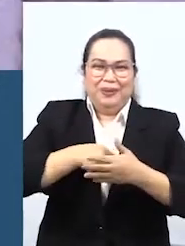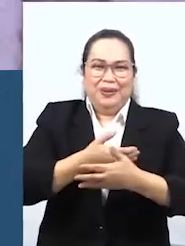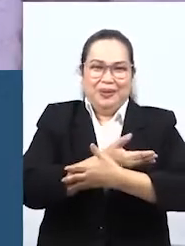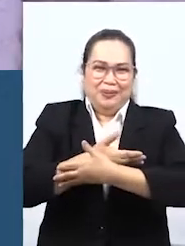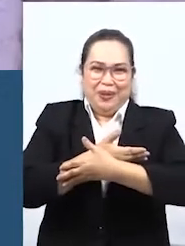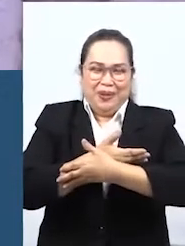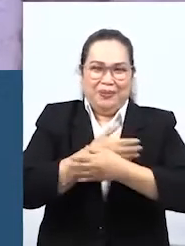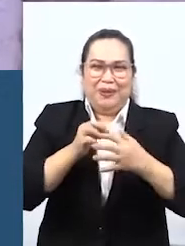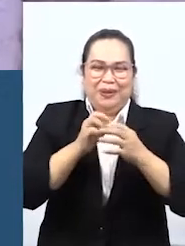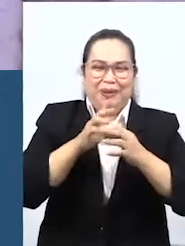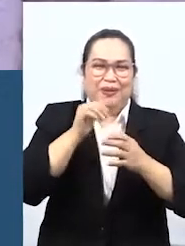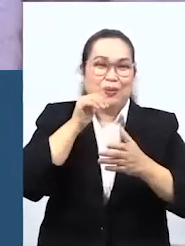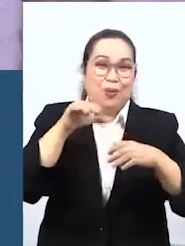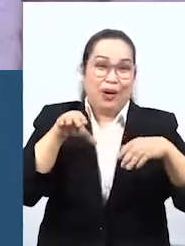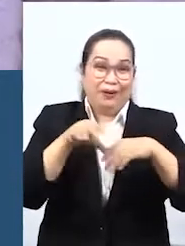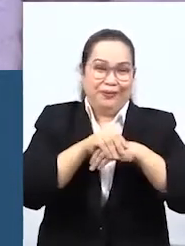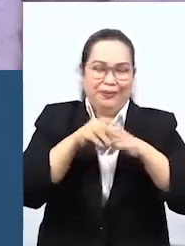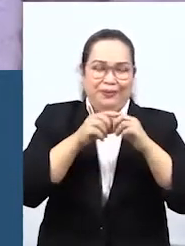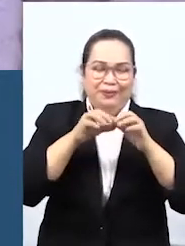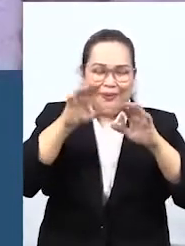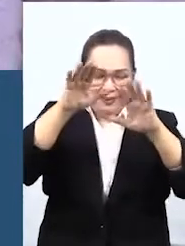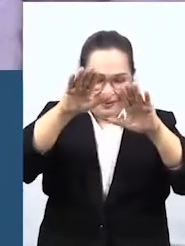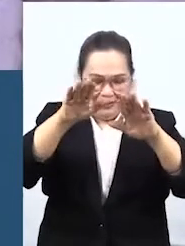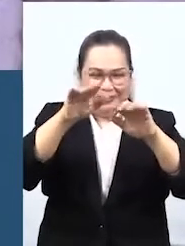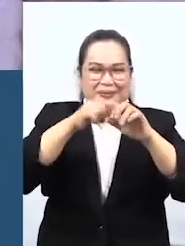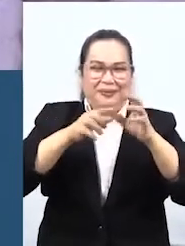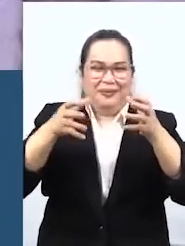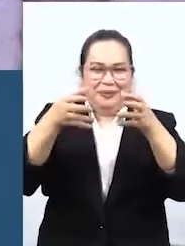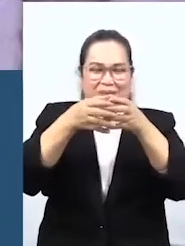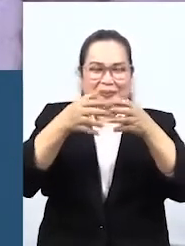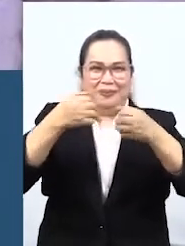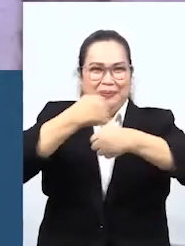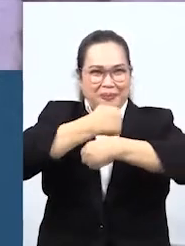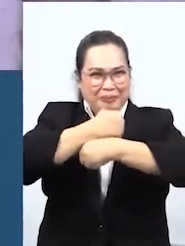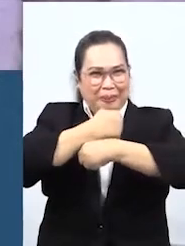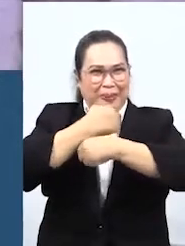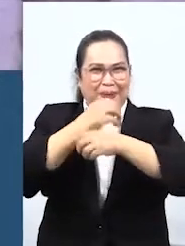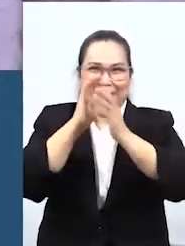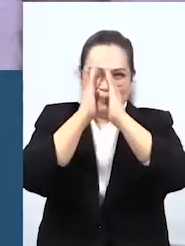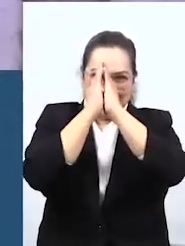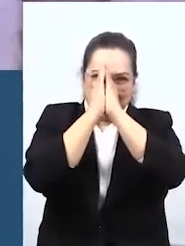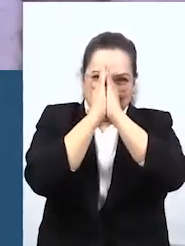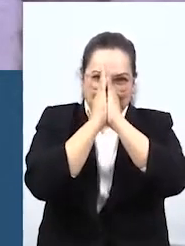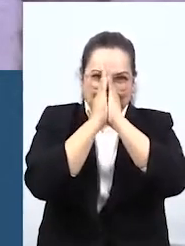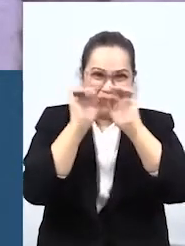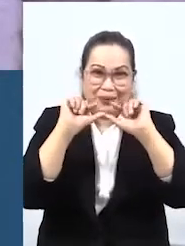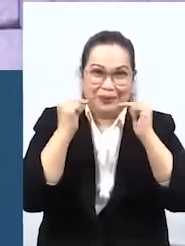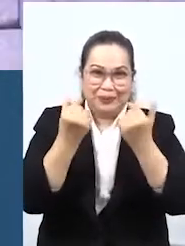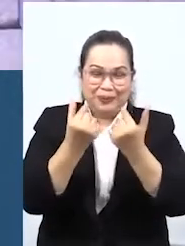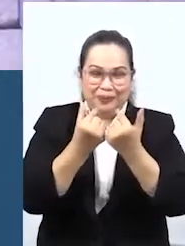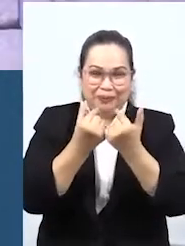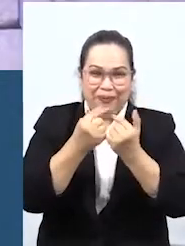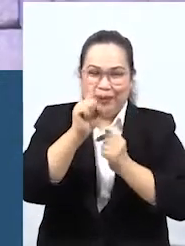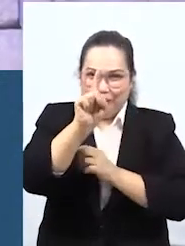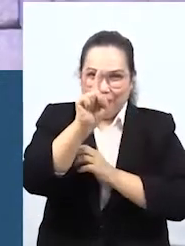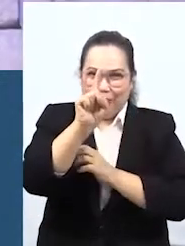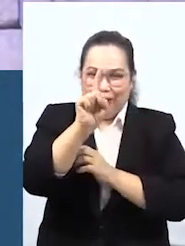so they prayed for me they gathered around me and just you know group hle somebody